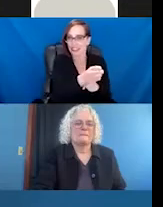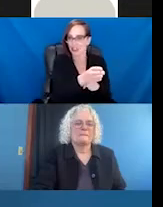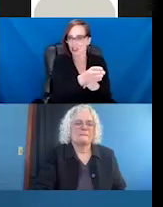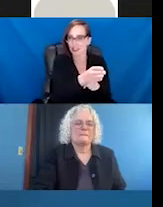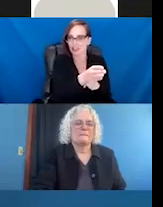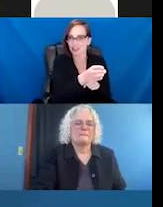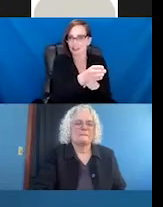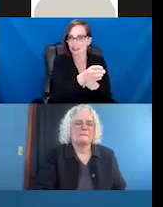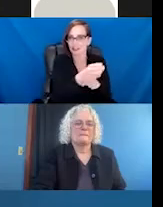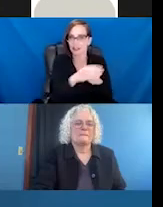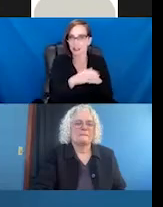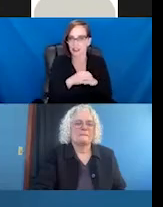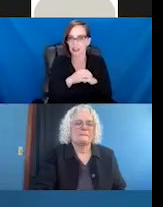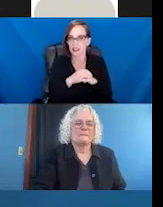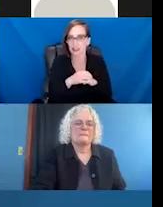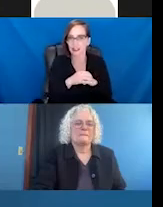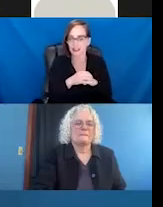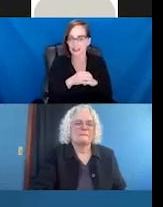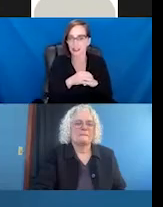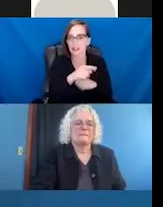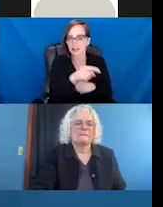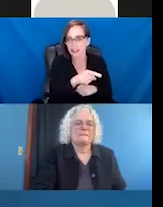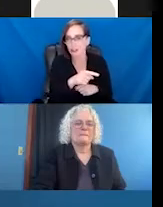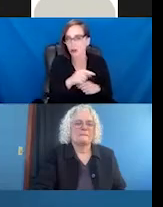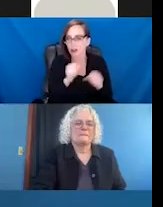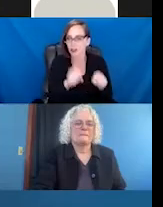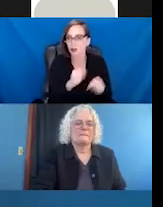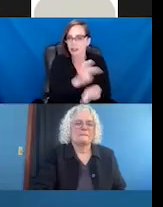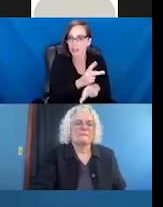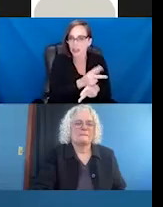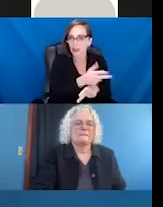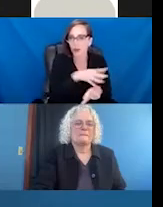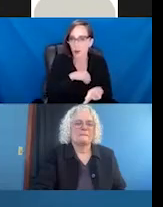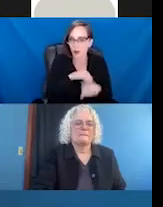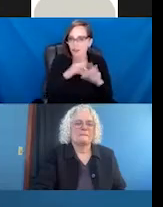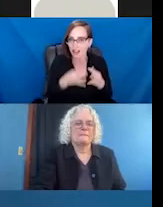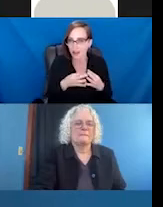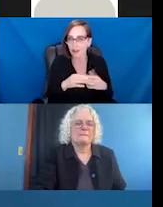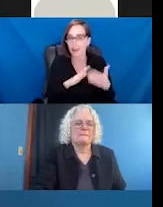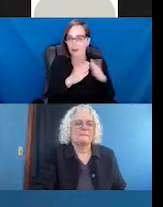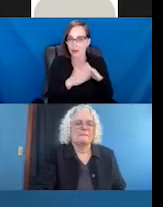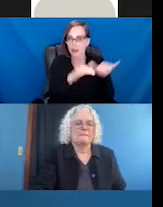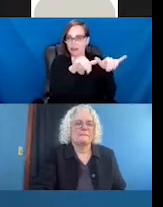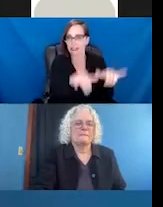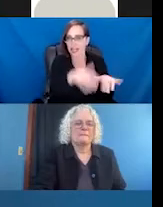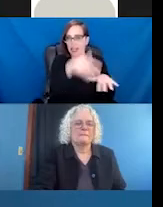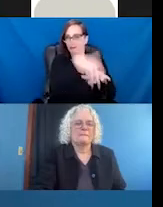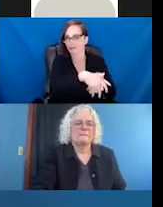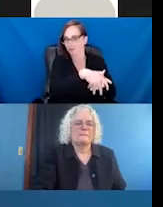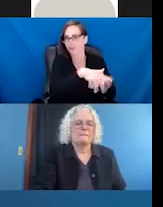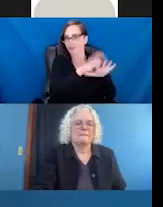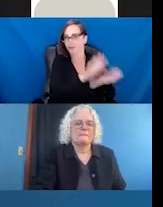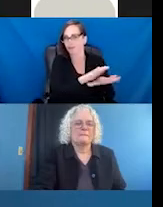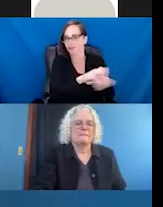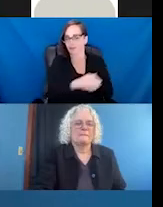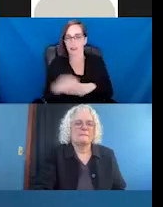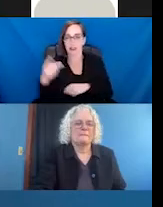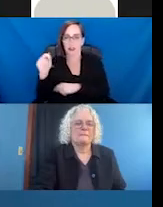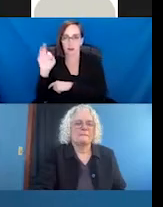more able to take care of their families and our communities in that way. That's great. So